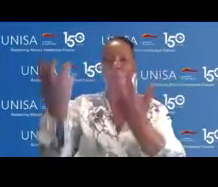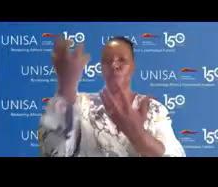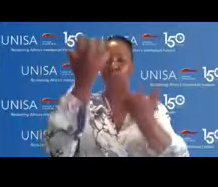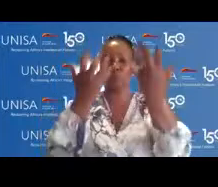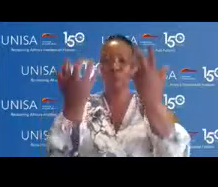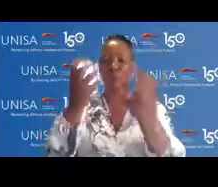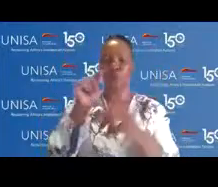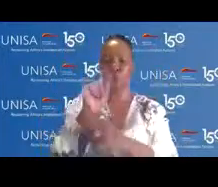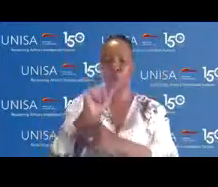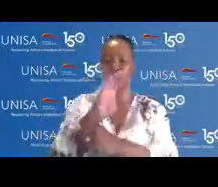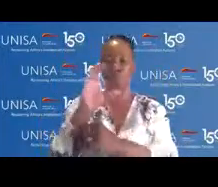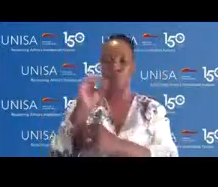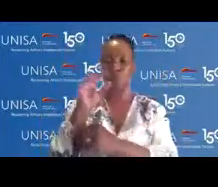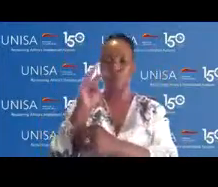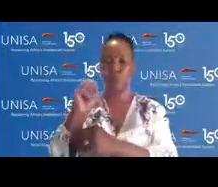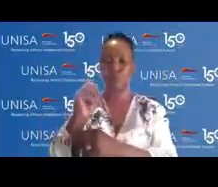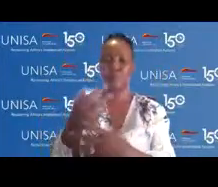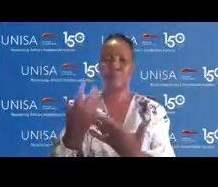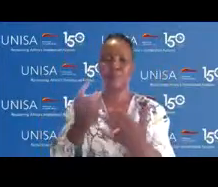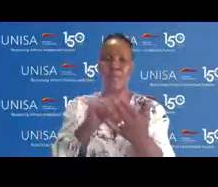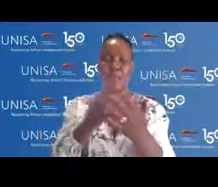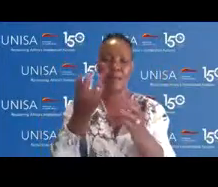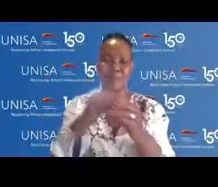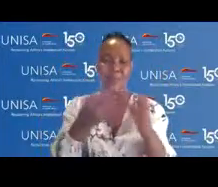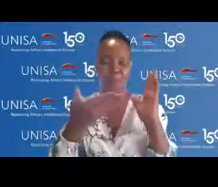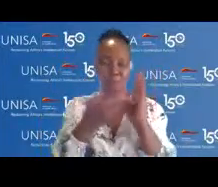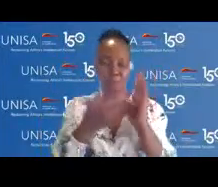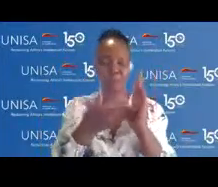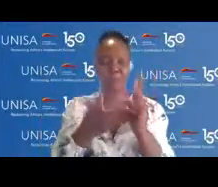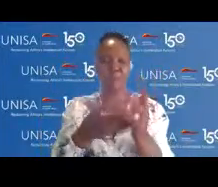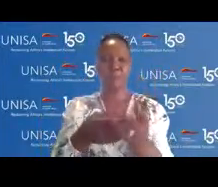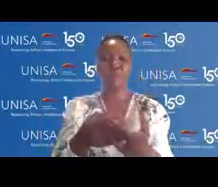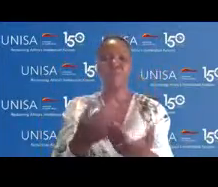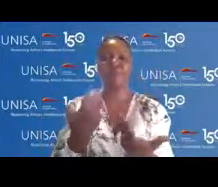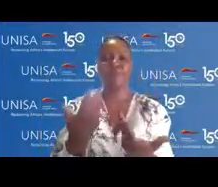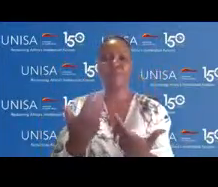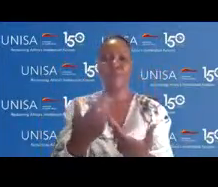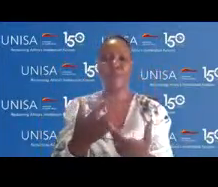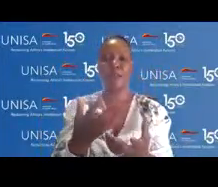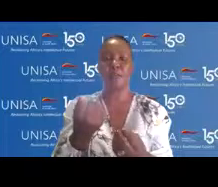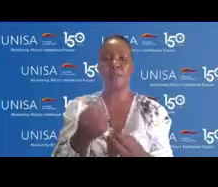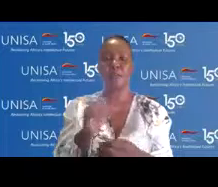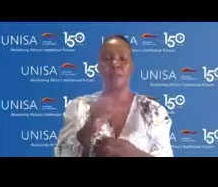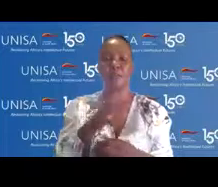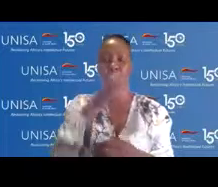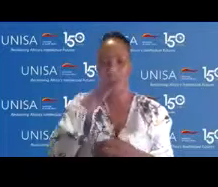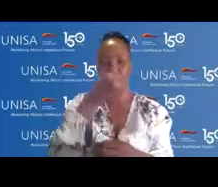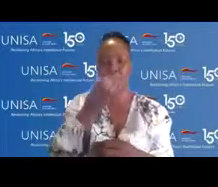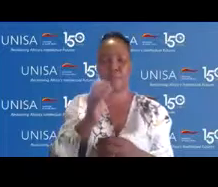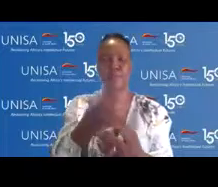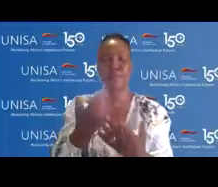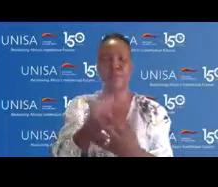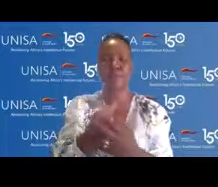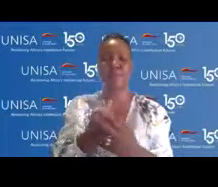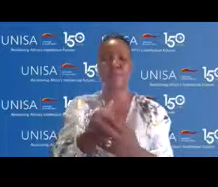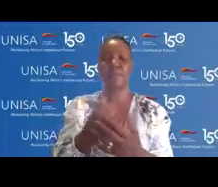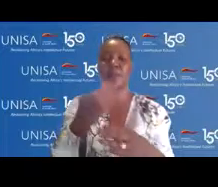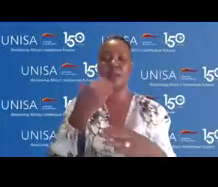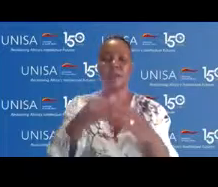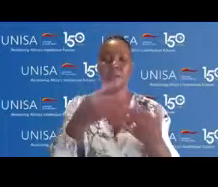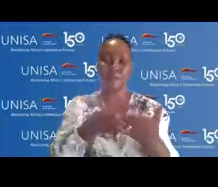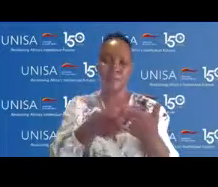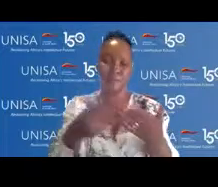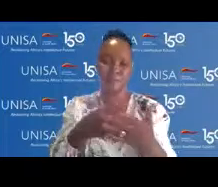So you sign in here. And you sign in with your Apple account, so whichever email you used,